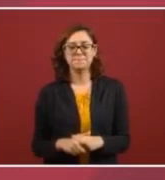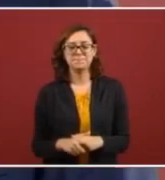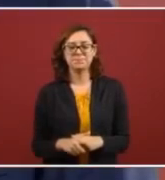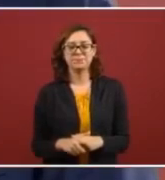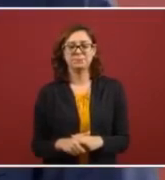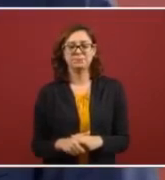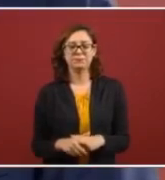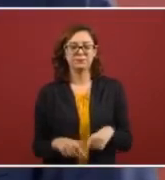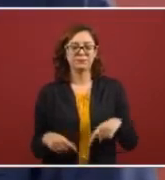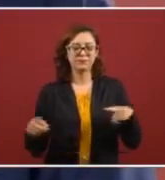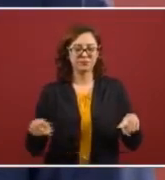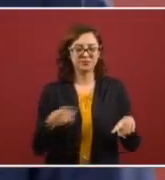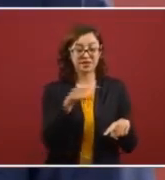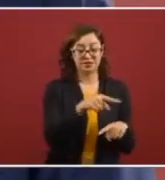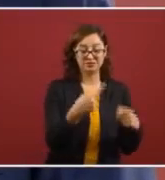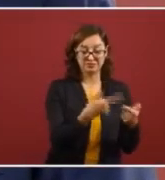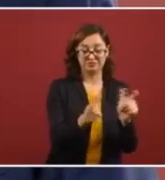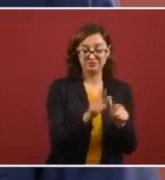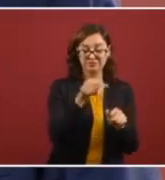And so,